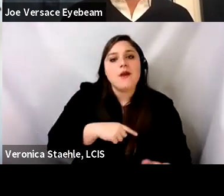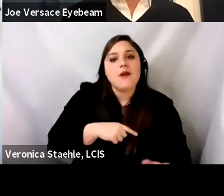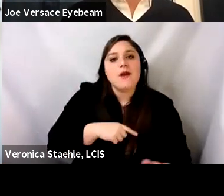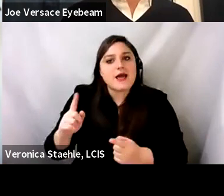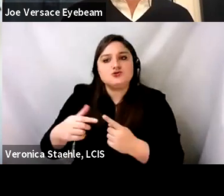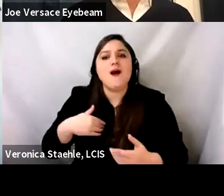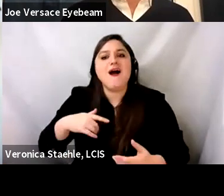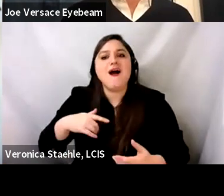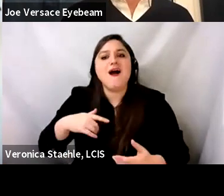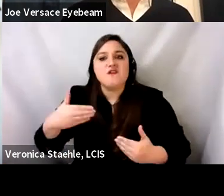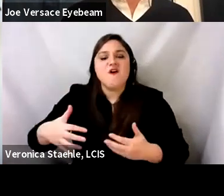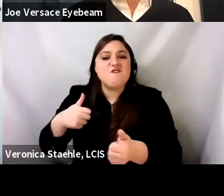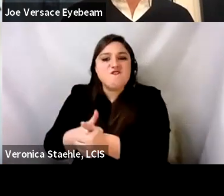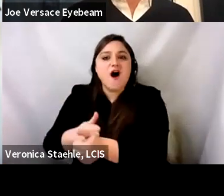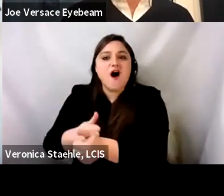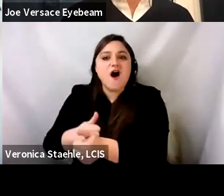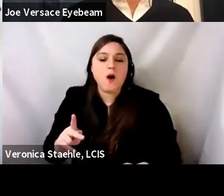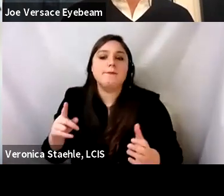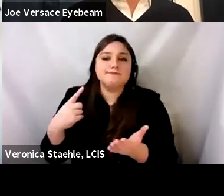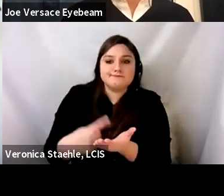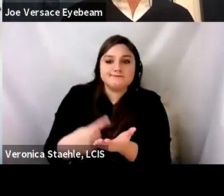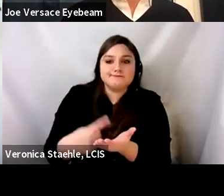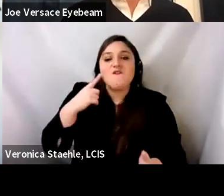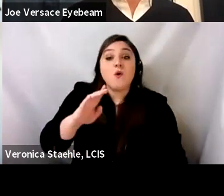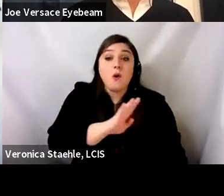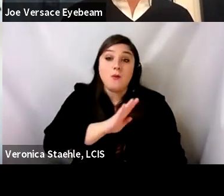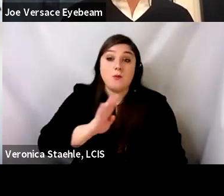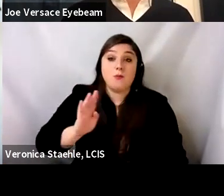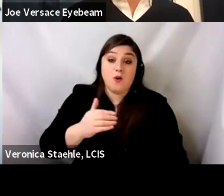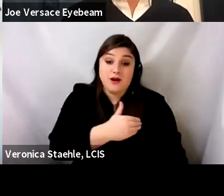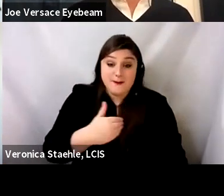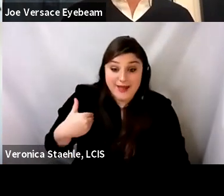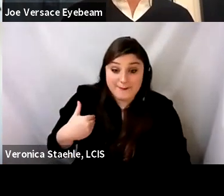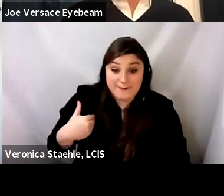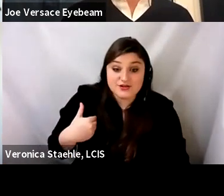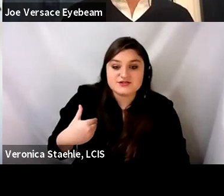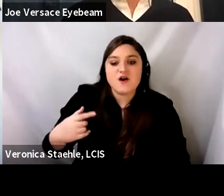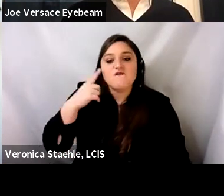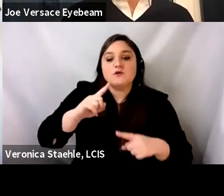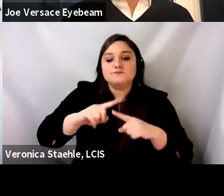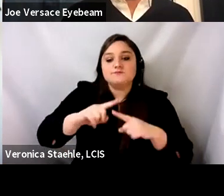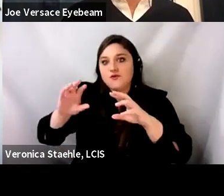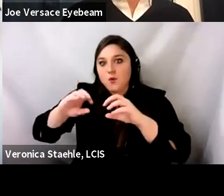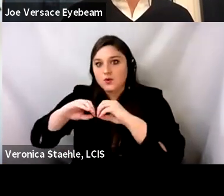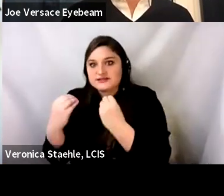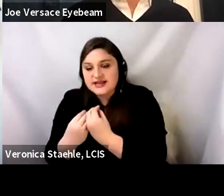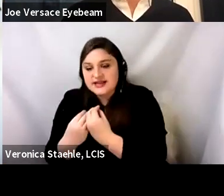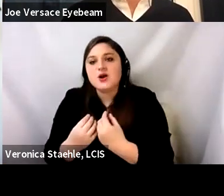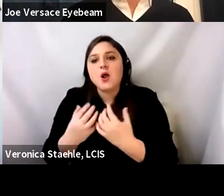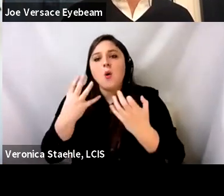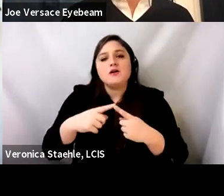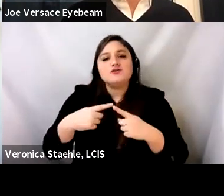for board members of DCLA-funded organizations. A mixture of peer support, extra advice, expert advice. I